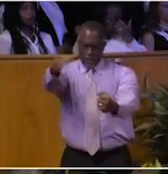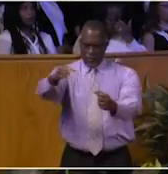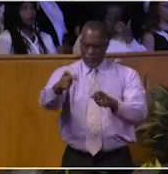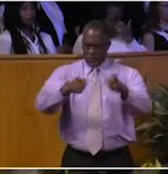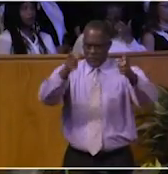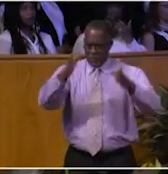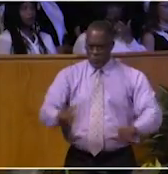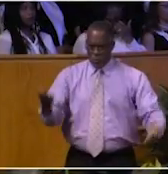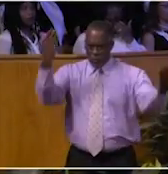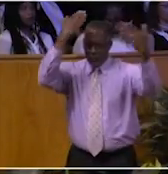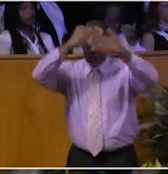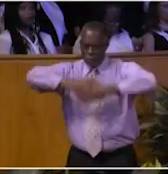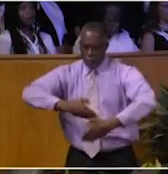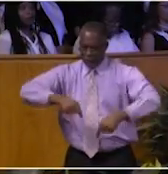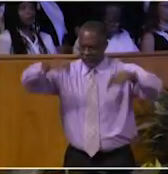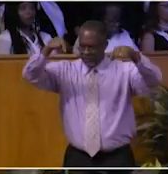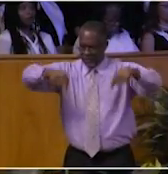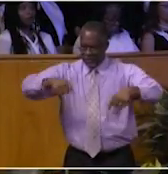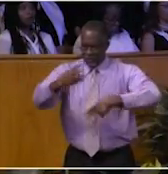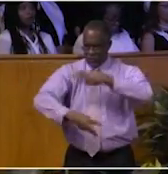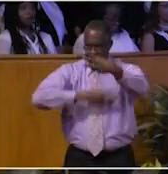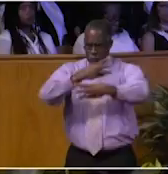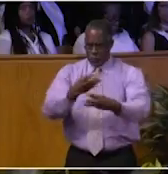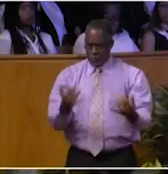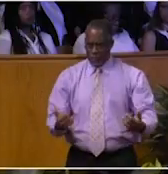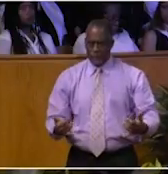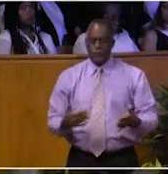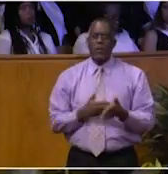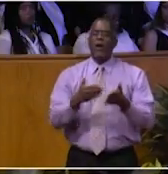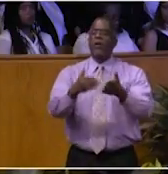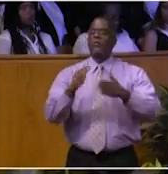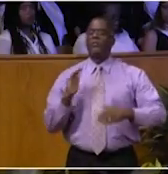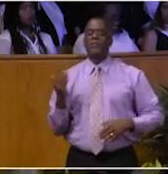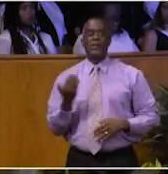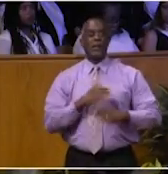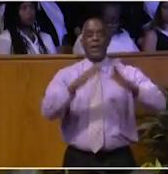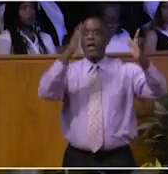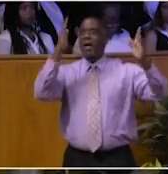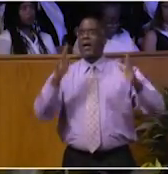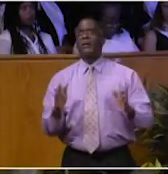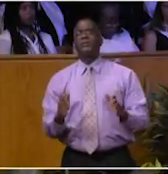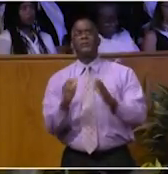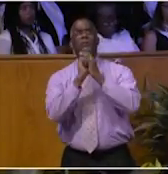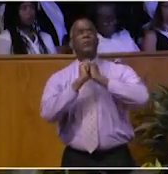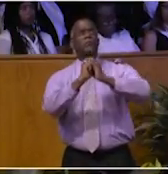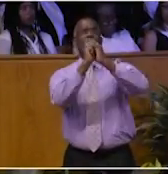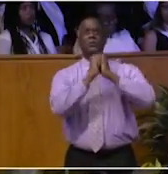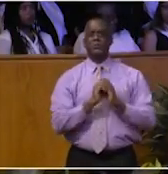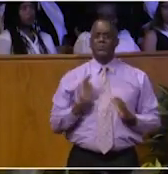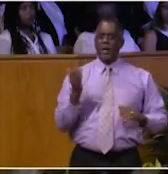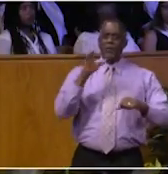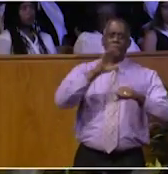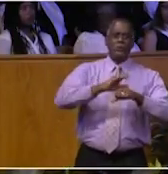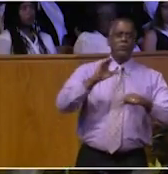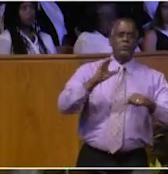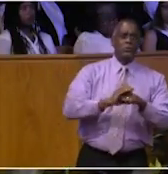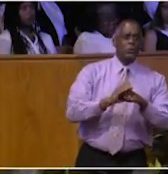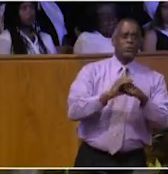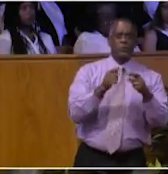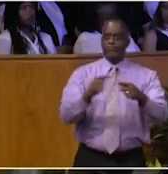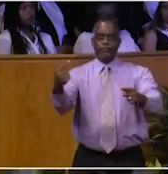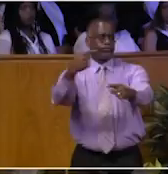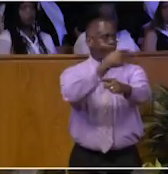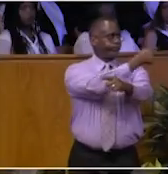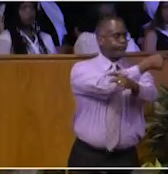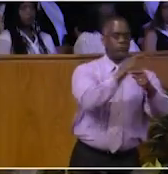rulers of darkness in this world. Too often our houses of worship have strayed away from the